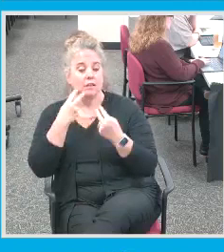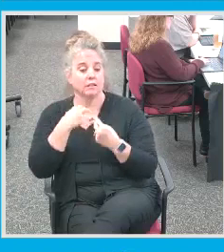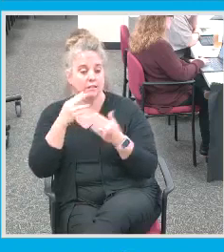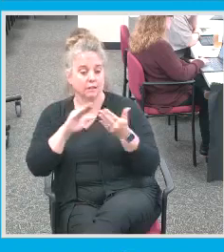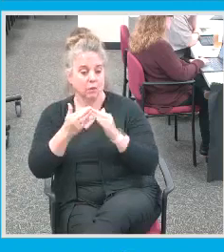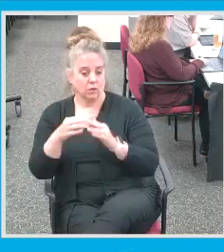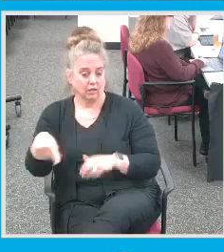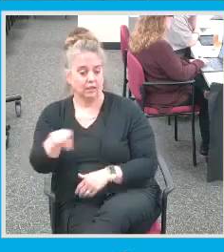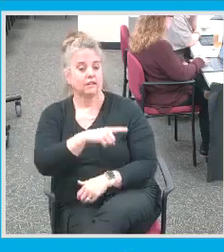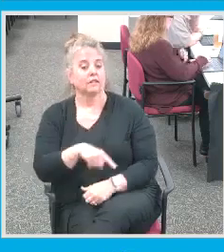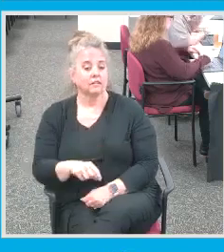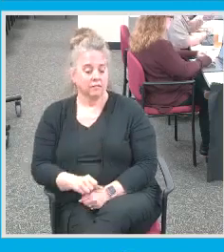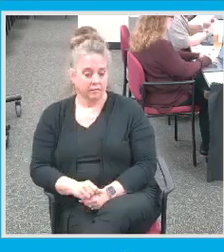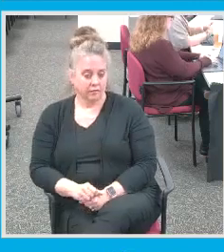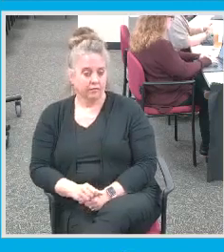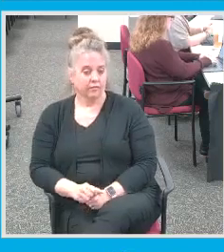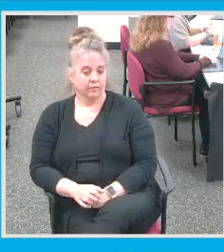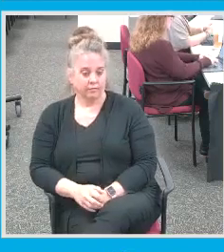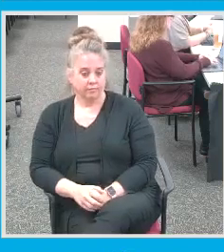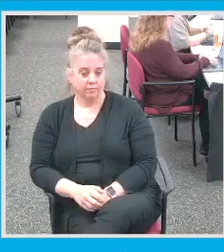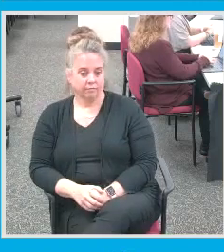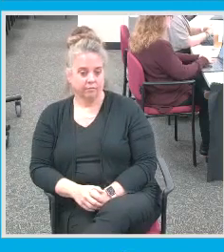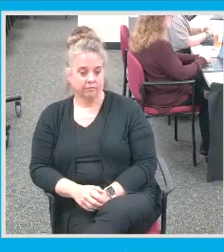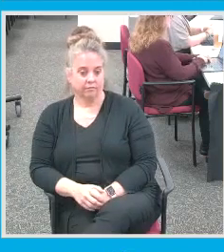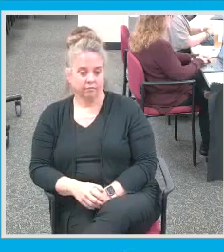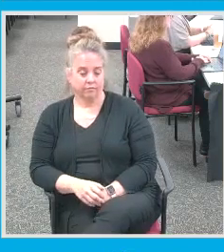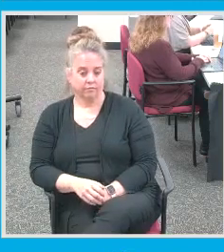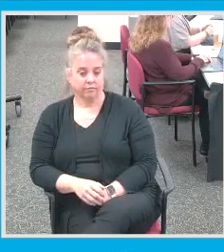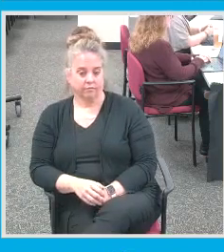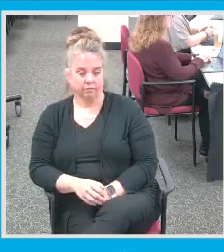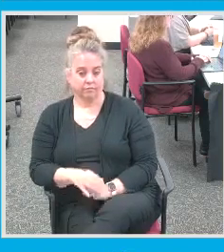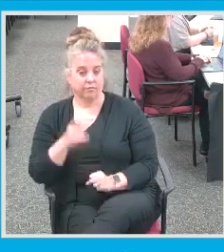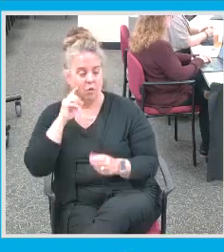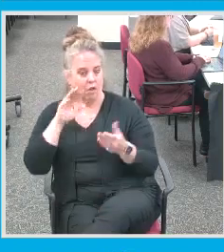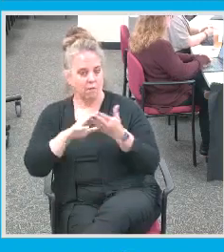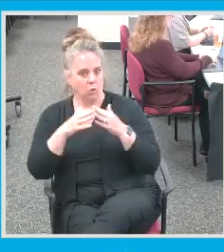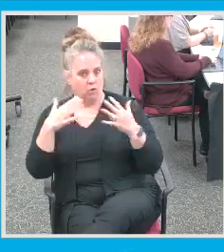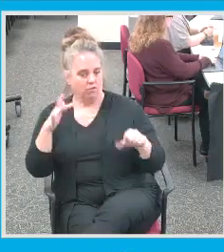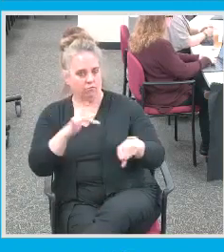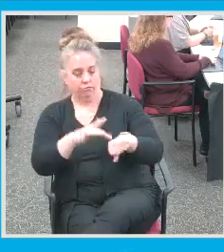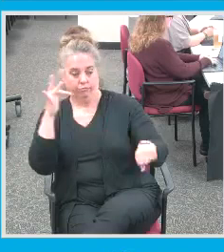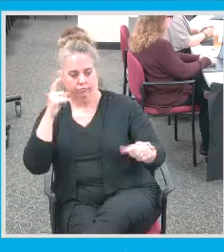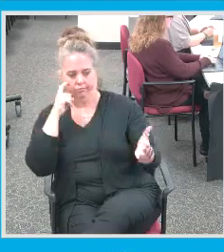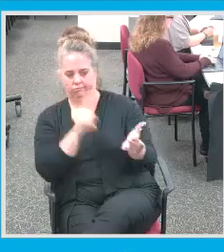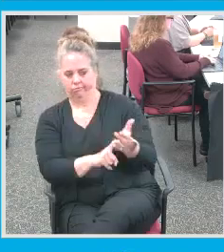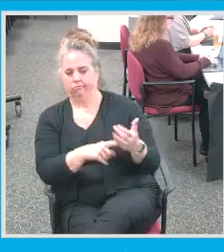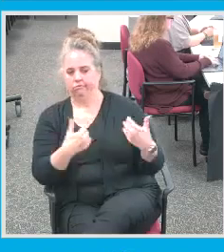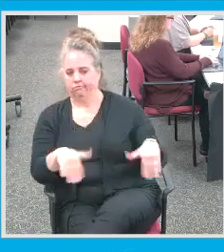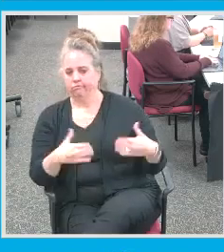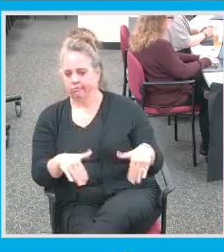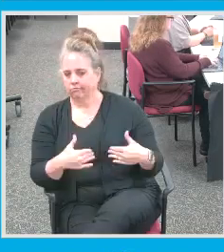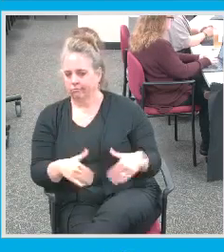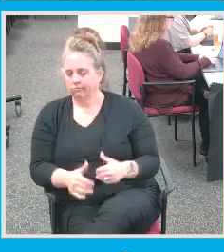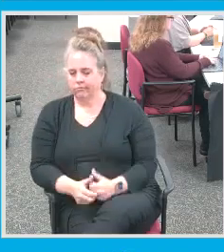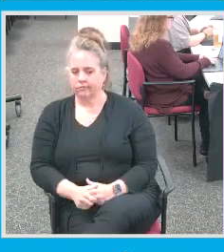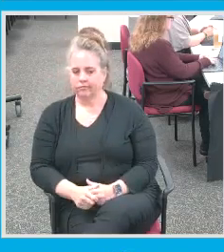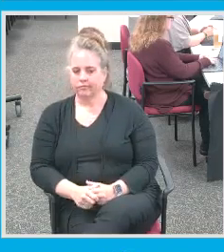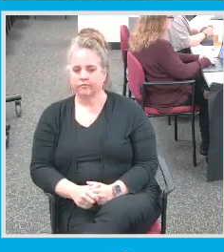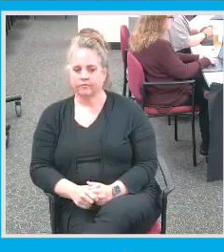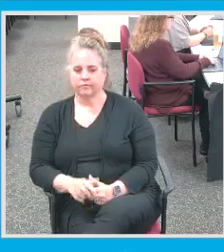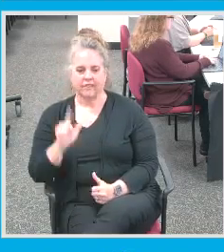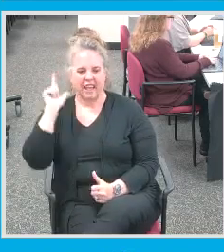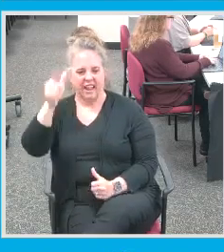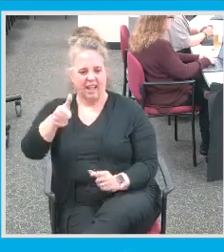only the coalition, but also to our community. They will be presenting to you all at a later date as well, so you can hear more about their work and why they're